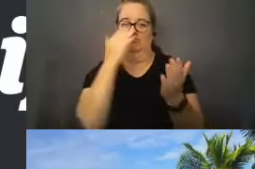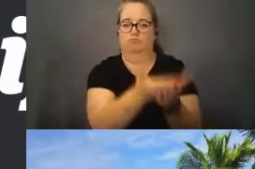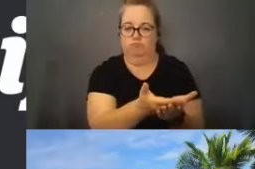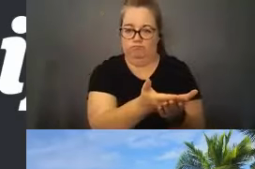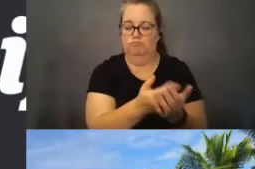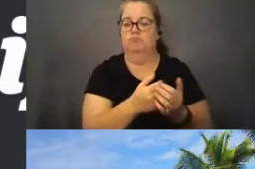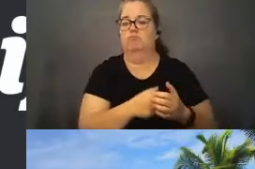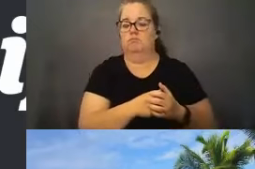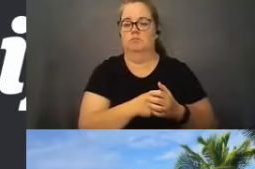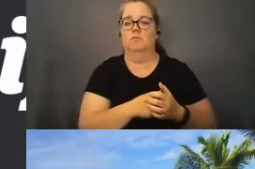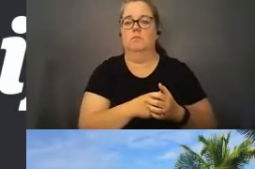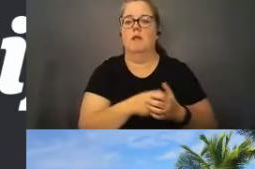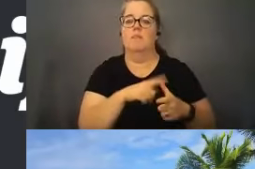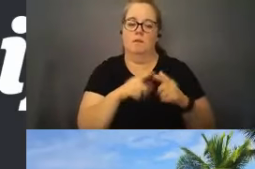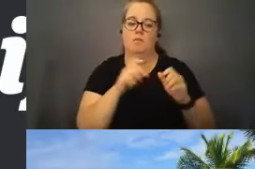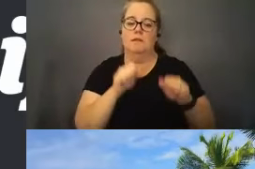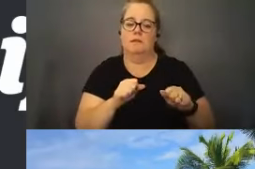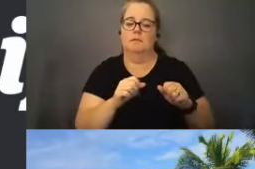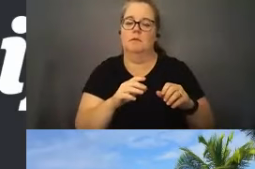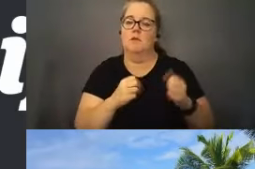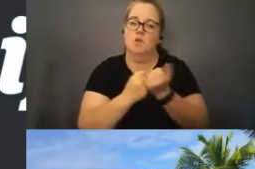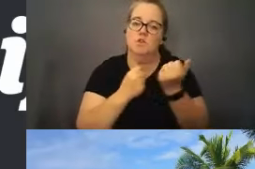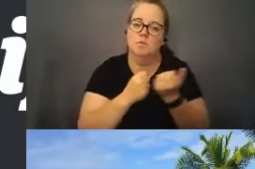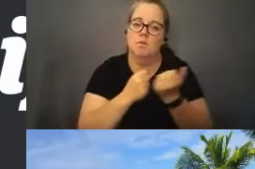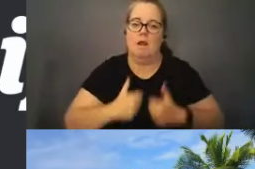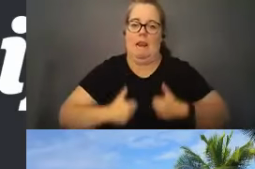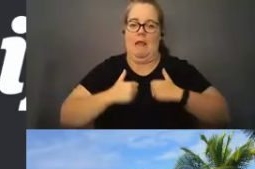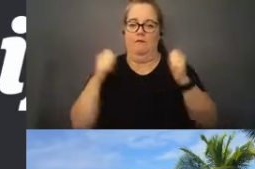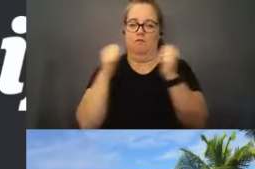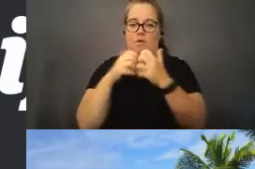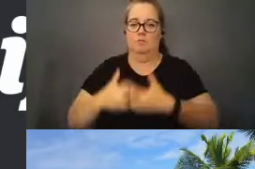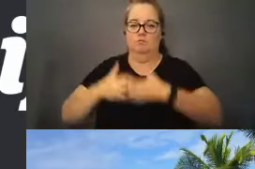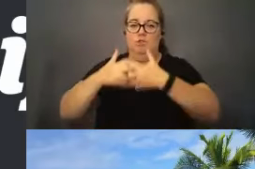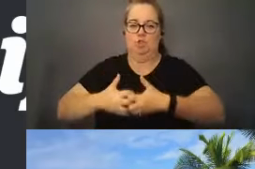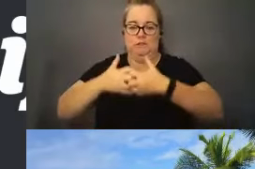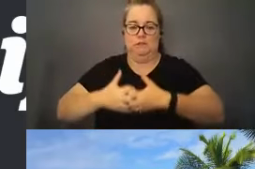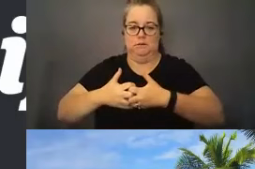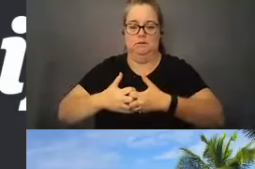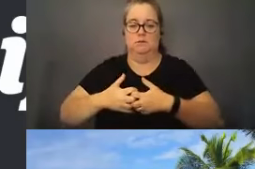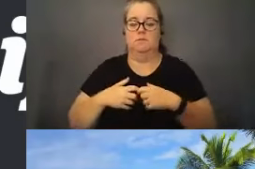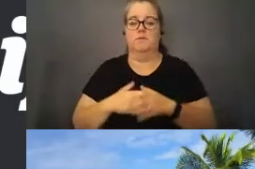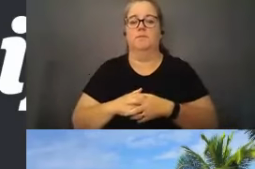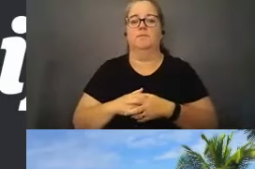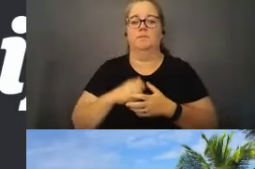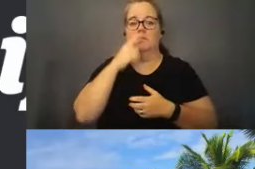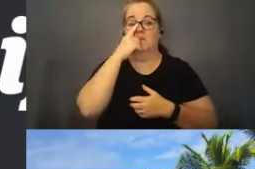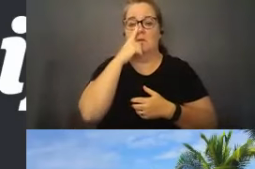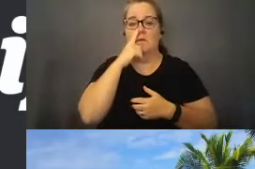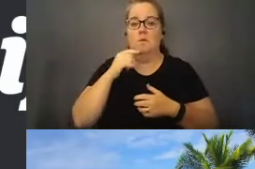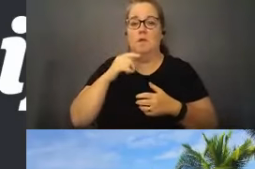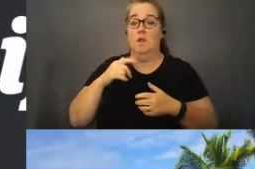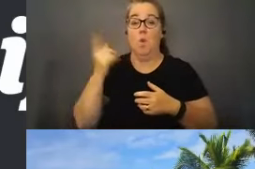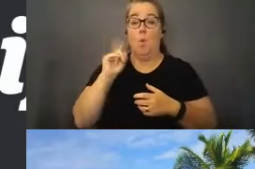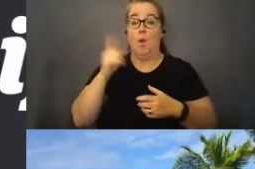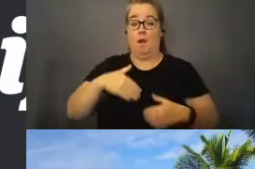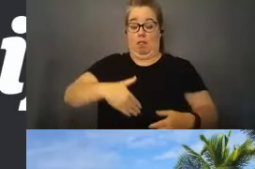can get life support with machines. So we do press on that center of the chest. We're